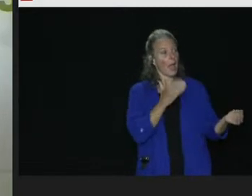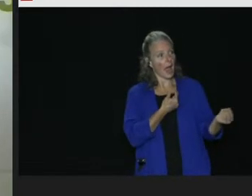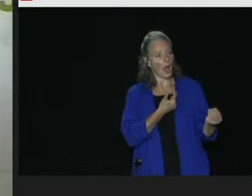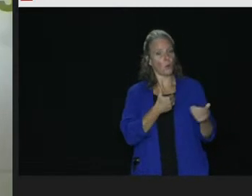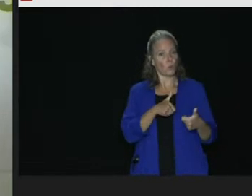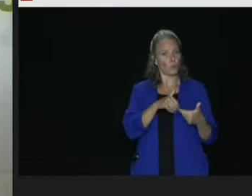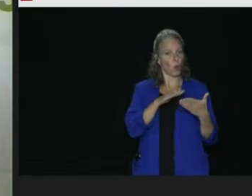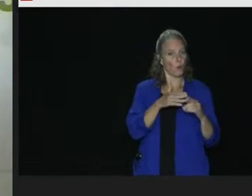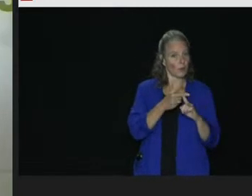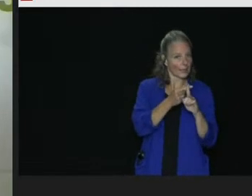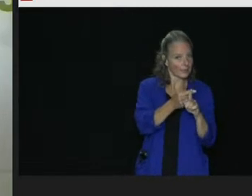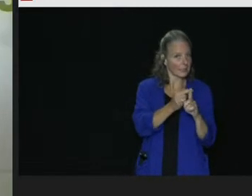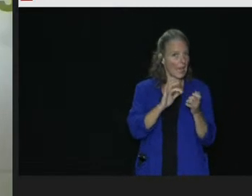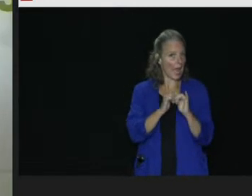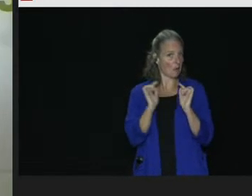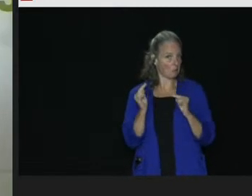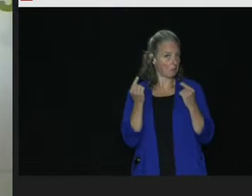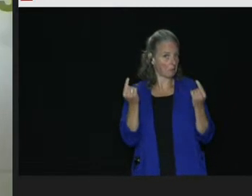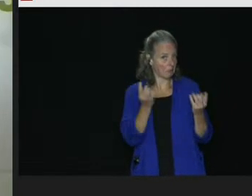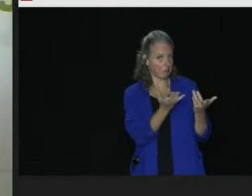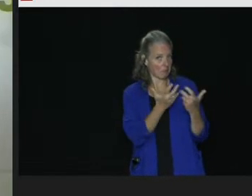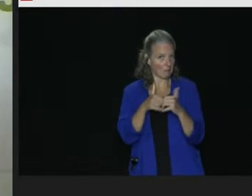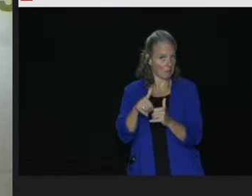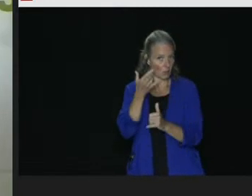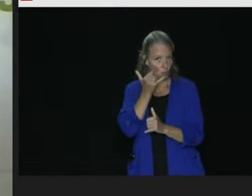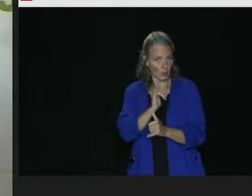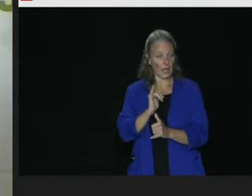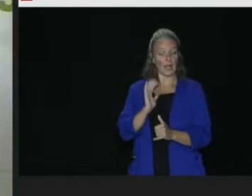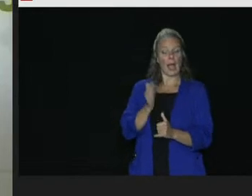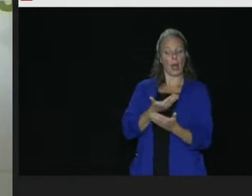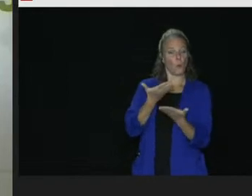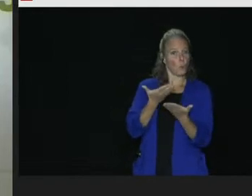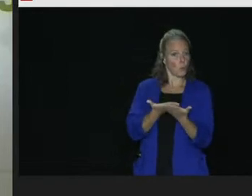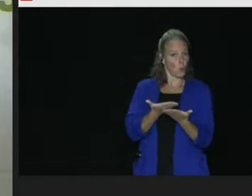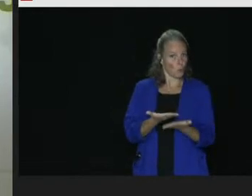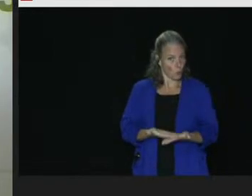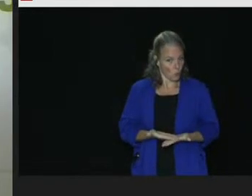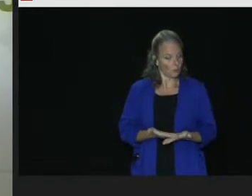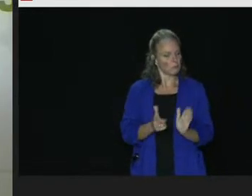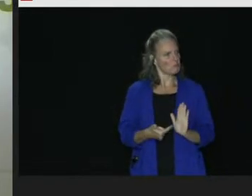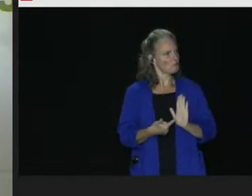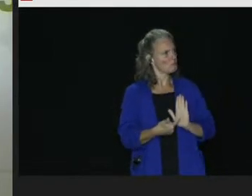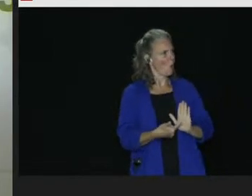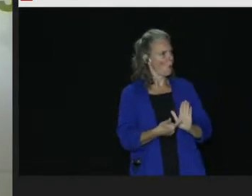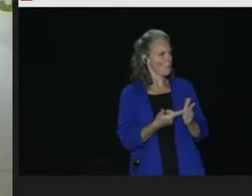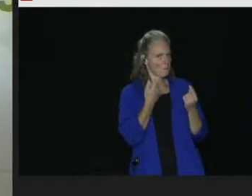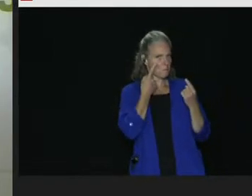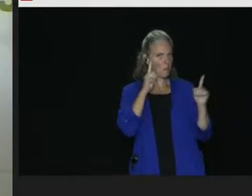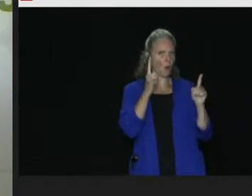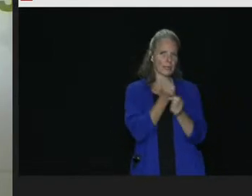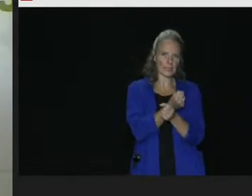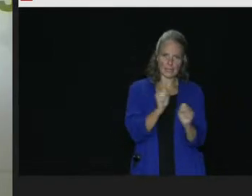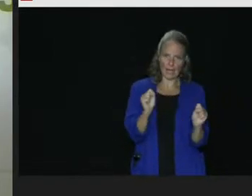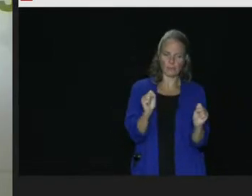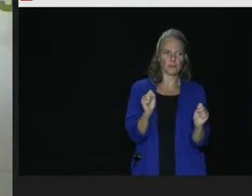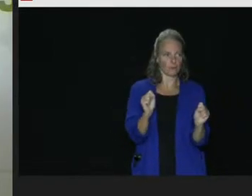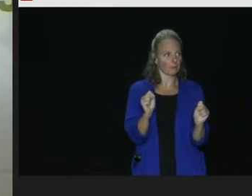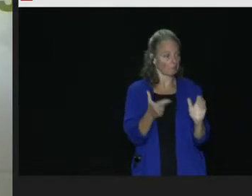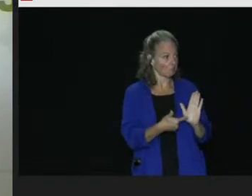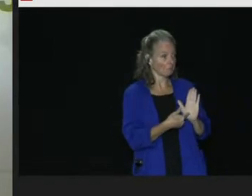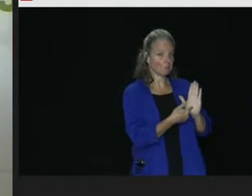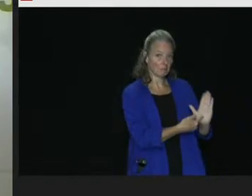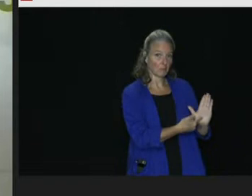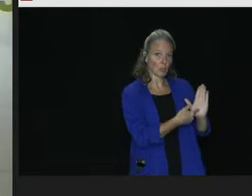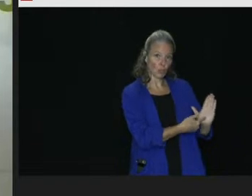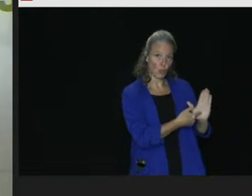been working for us, as well as the international literature showing the efficacy of and safety of these